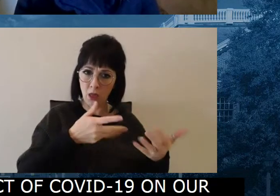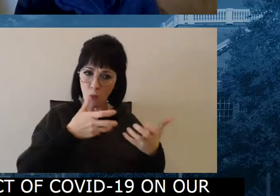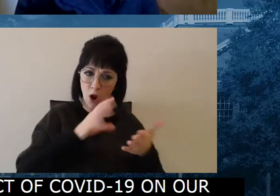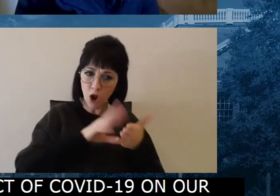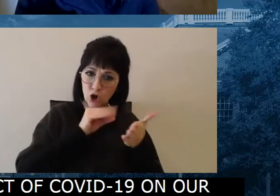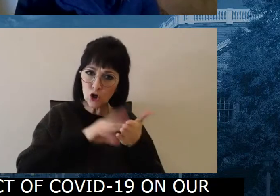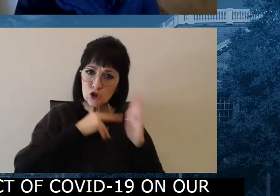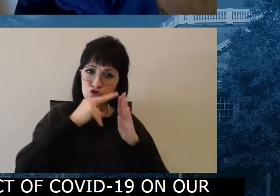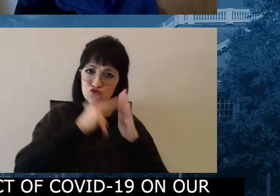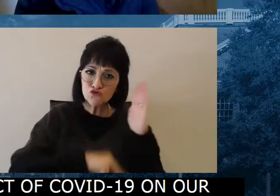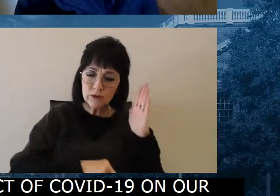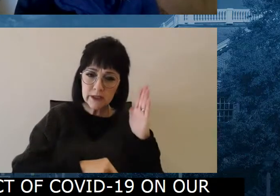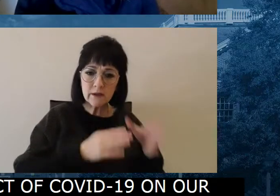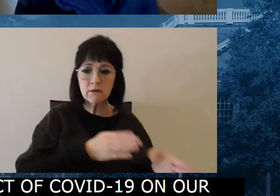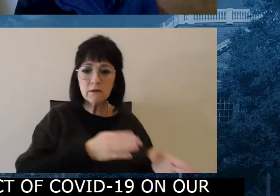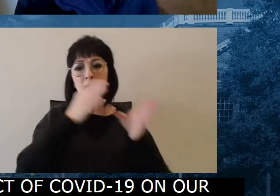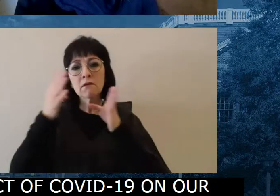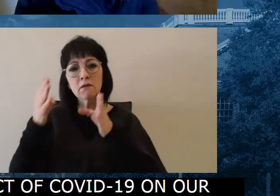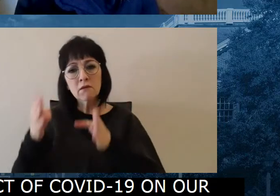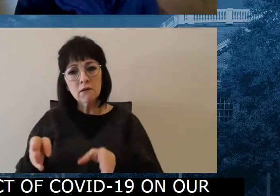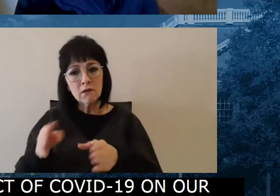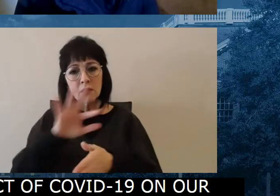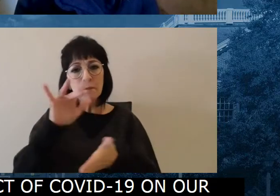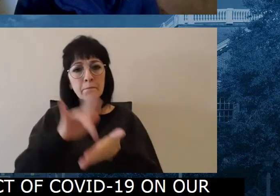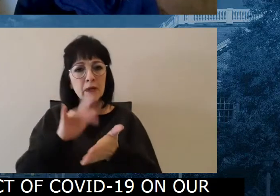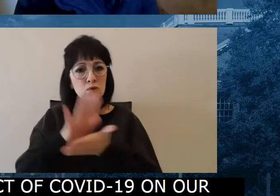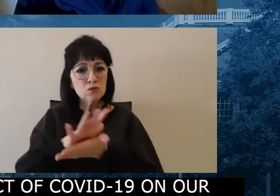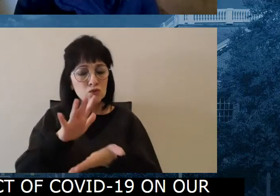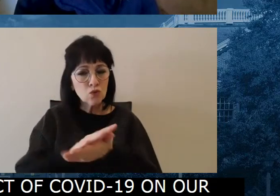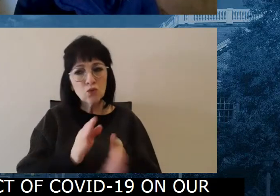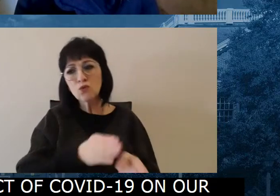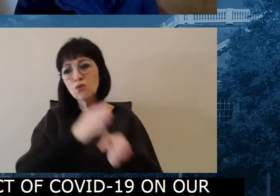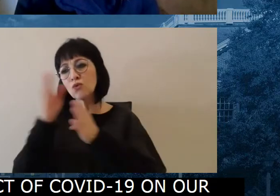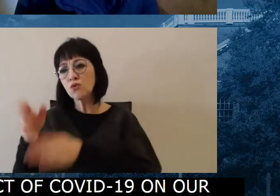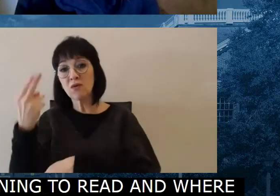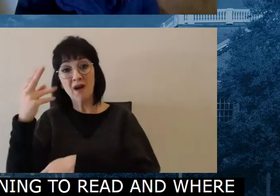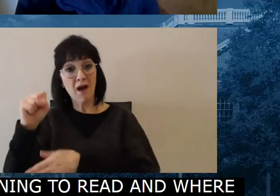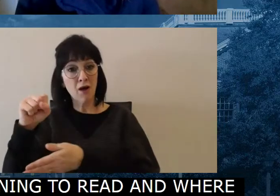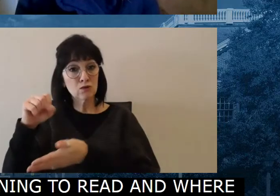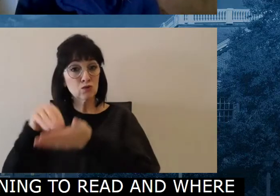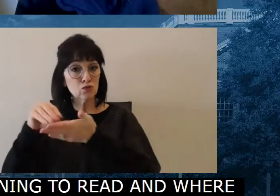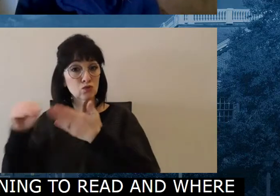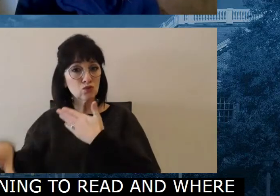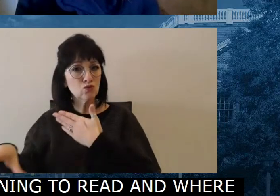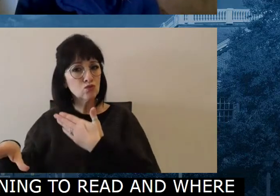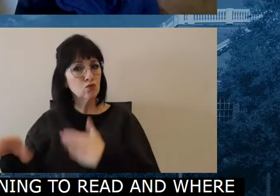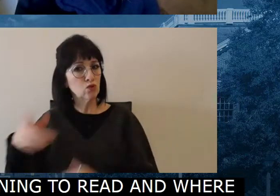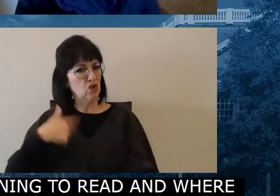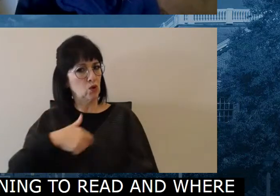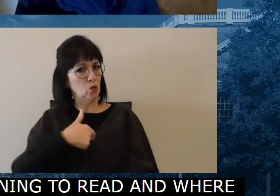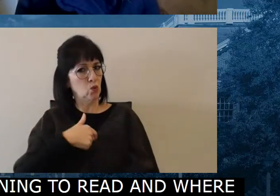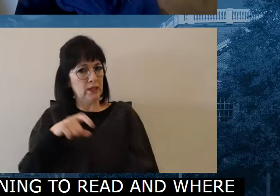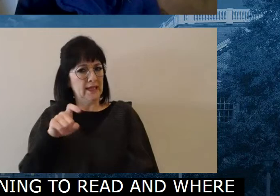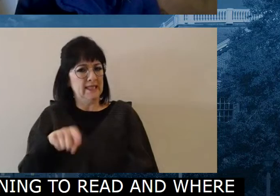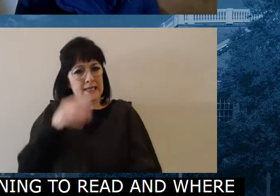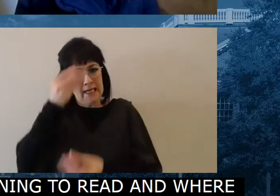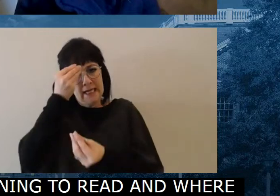are our high school students? We need data to be able to assess that, and there's